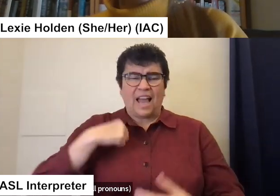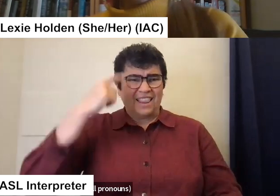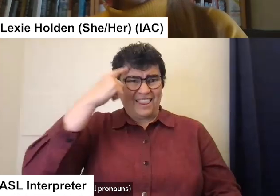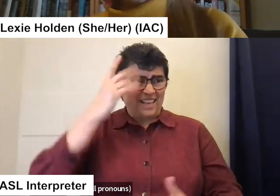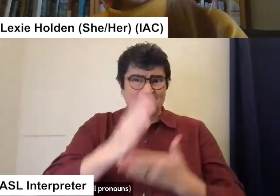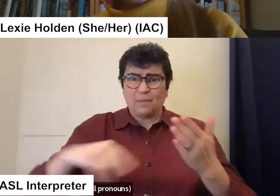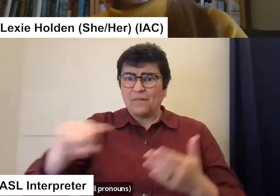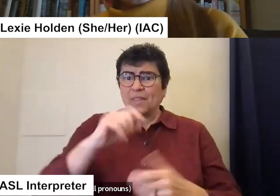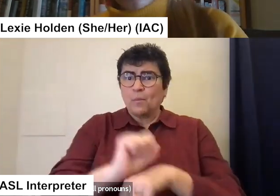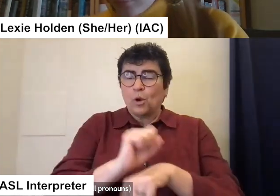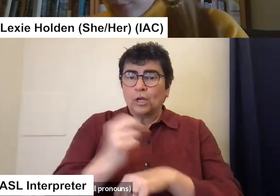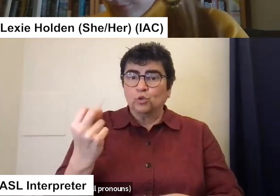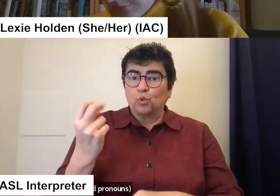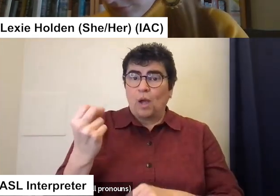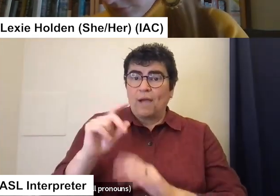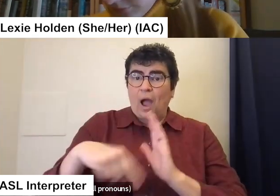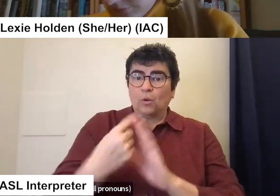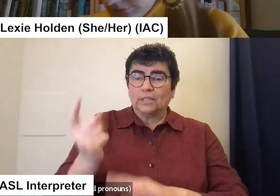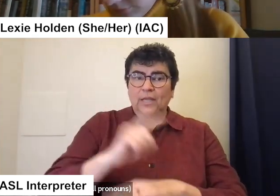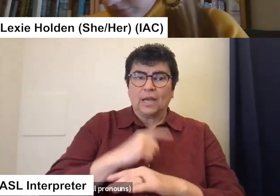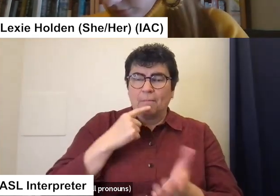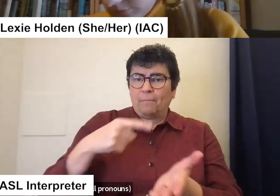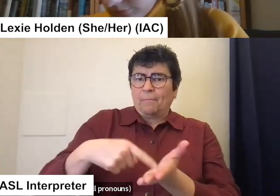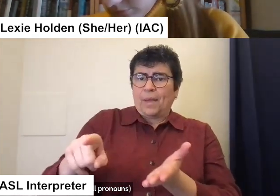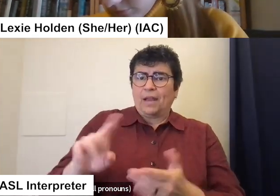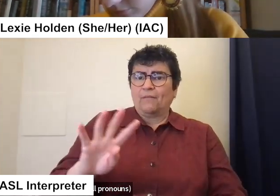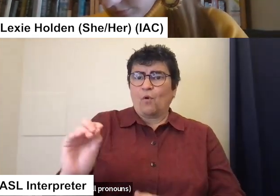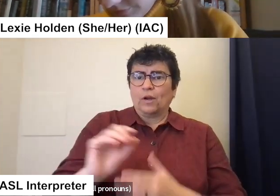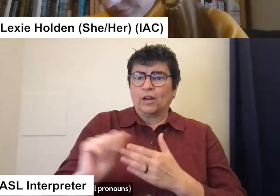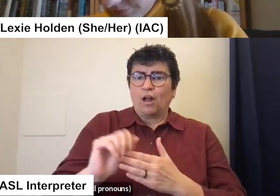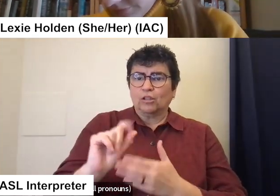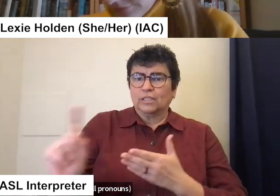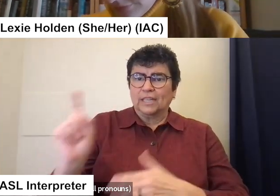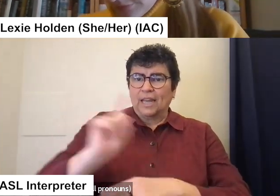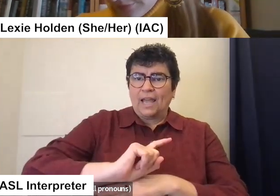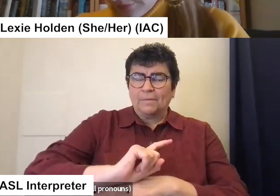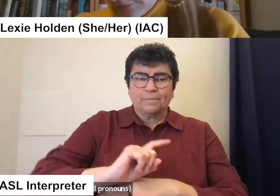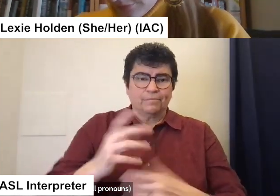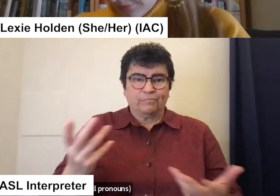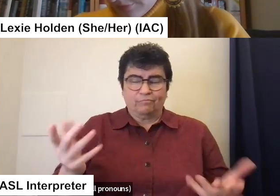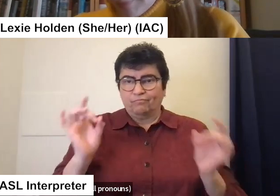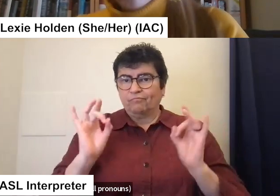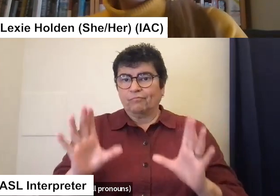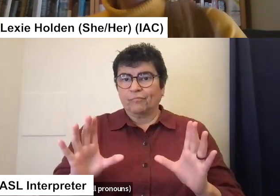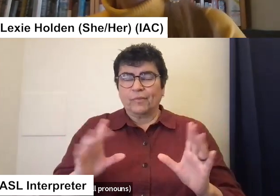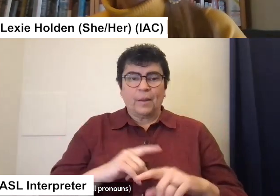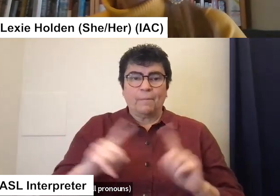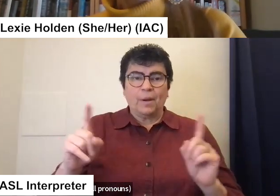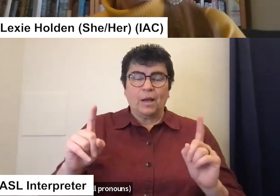of them work 12-hour days and get paid $40 a day, you know, and it's terrible. But